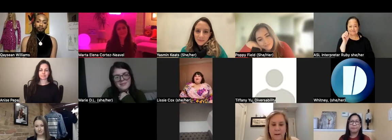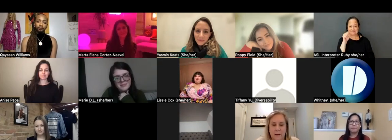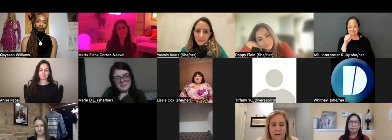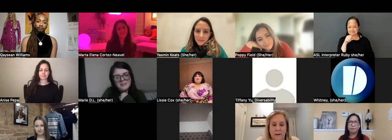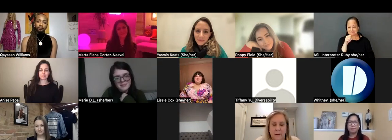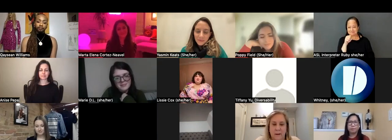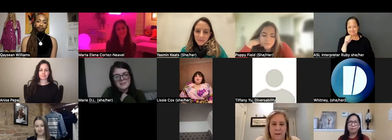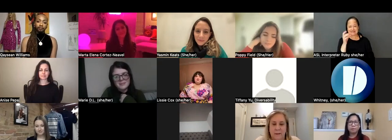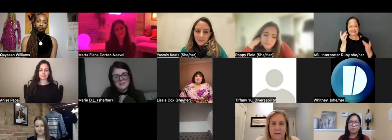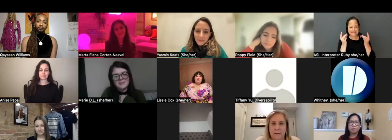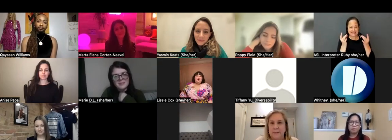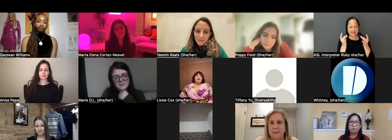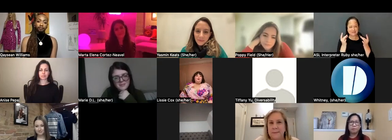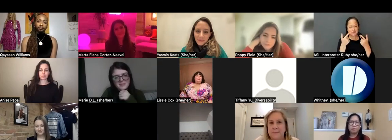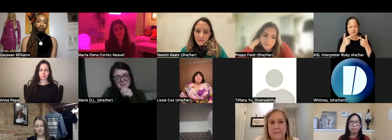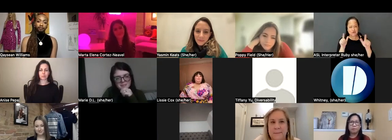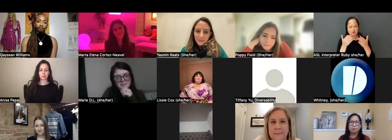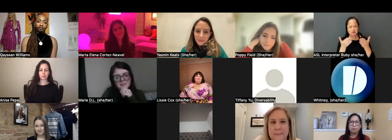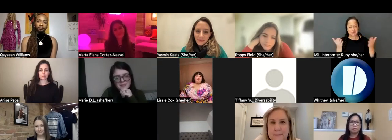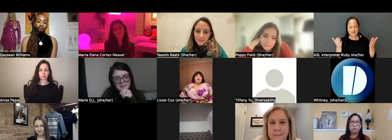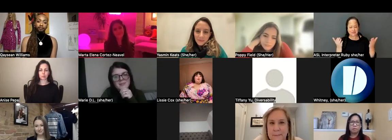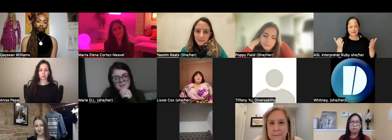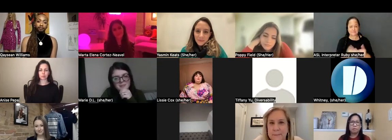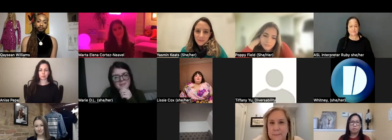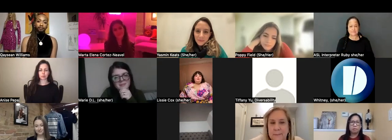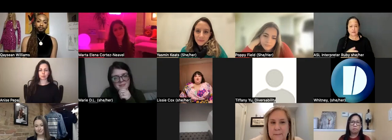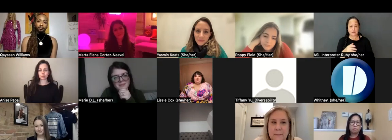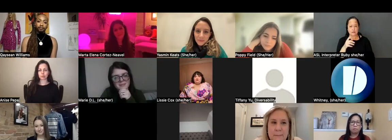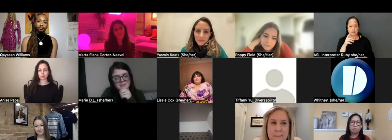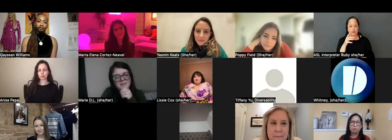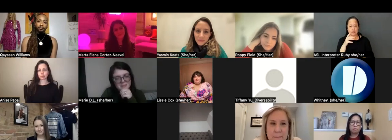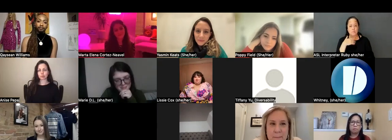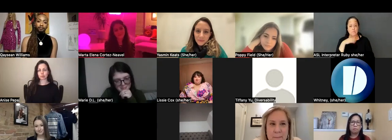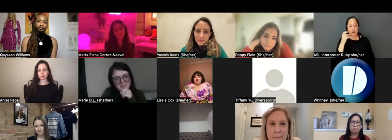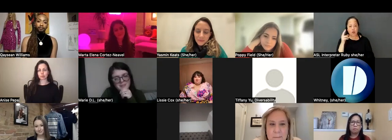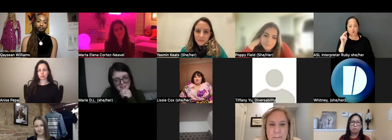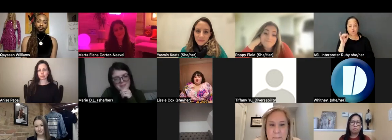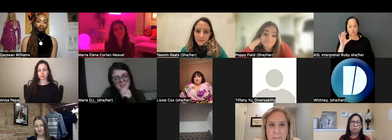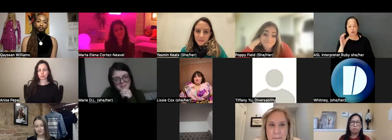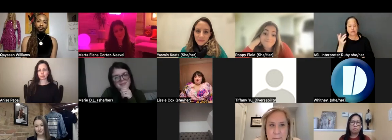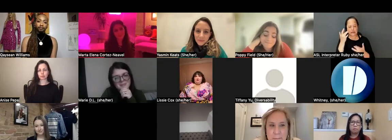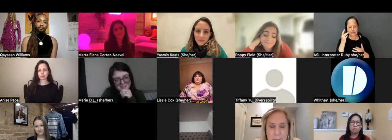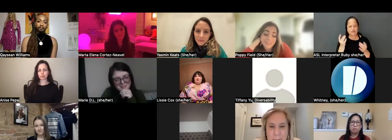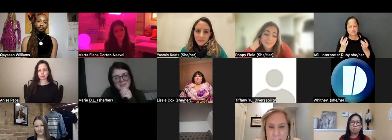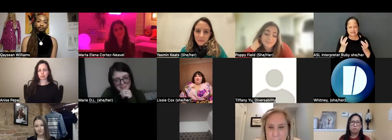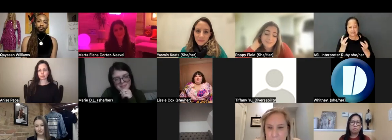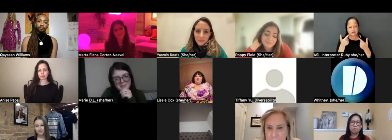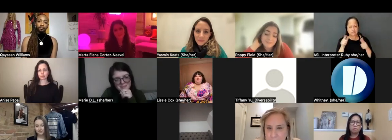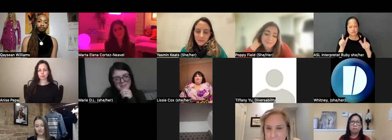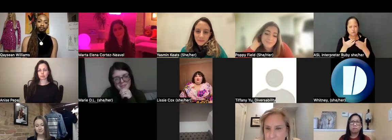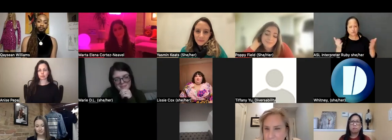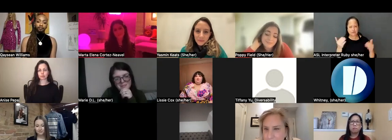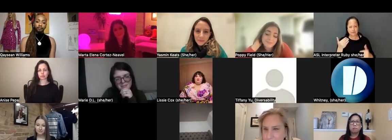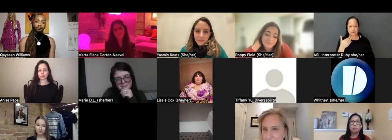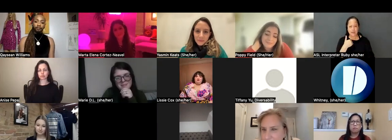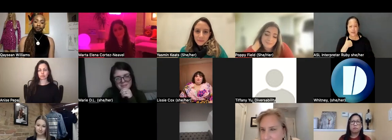so texture has been a huge thing. As well as with my chronic illnesses, texture is a huge thing, because I